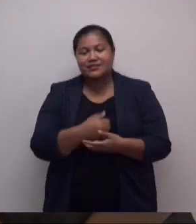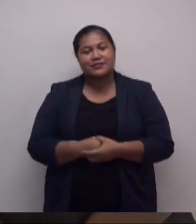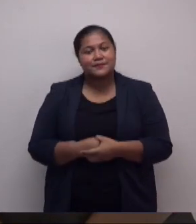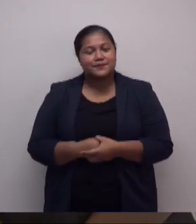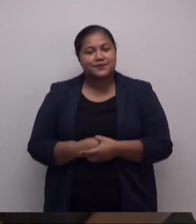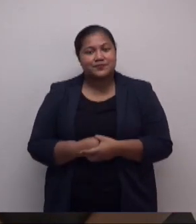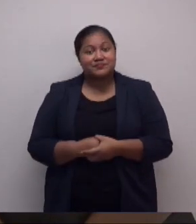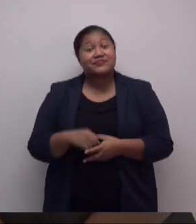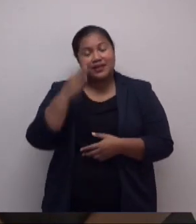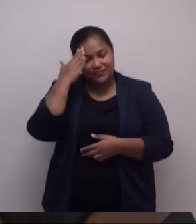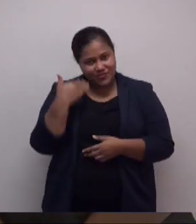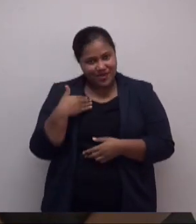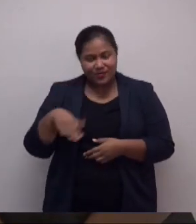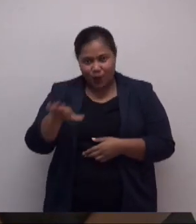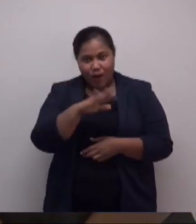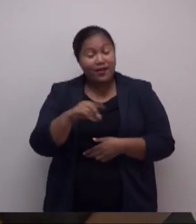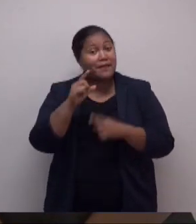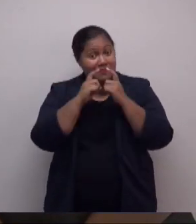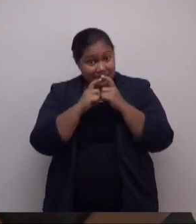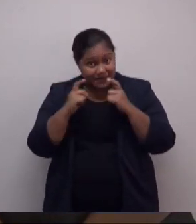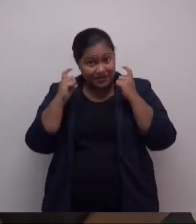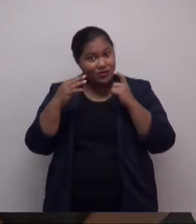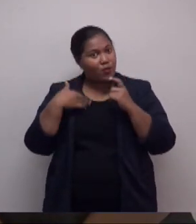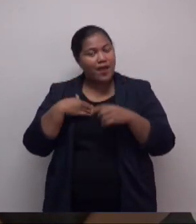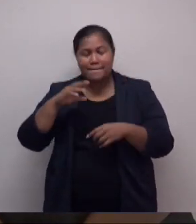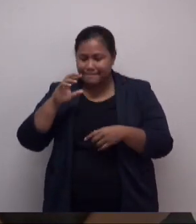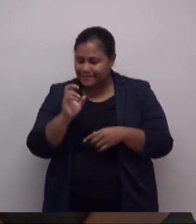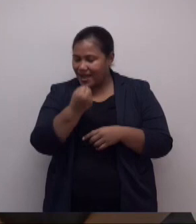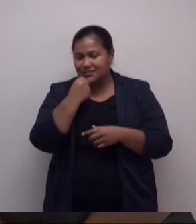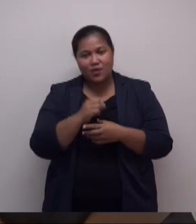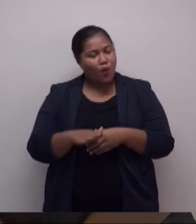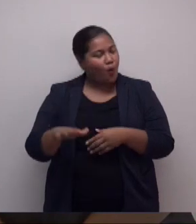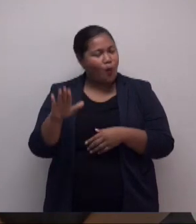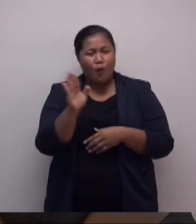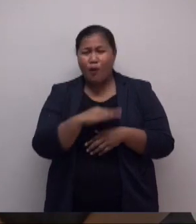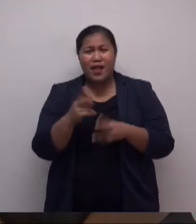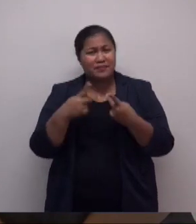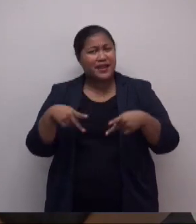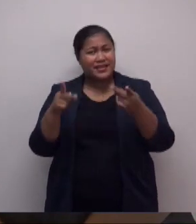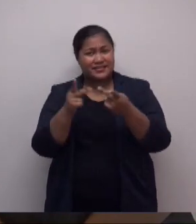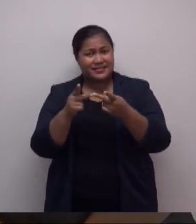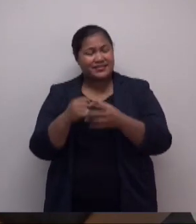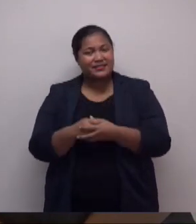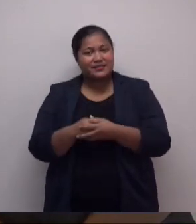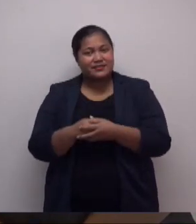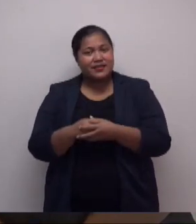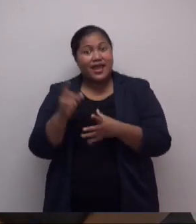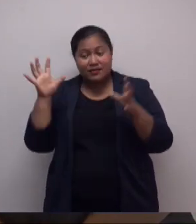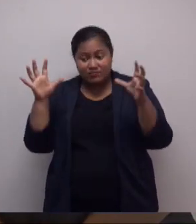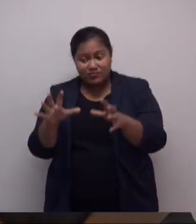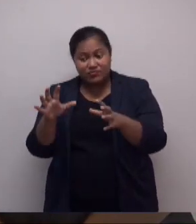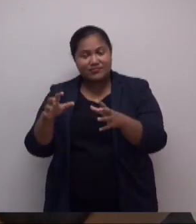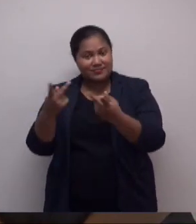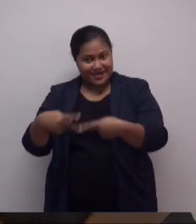let me remind everyone that mask wearing is a must in all indoor public spaces and in crowded